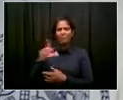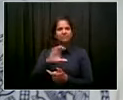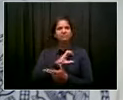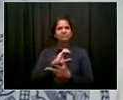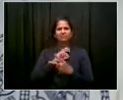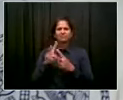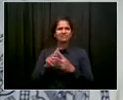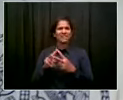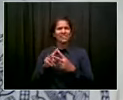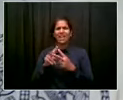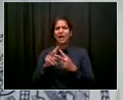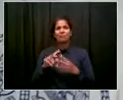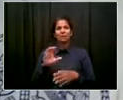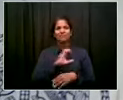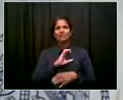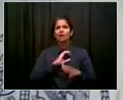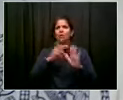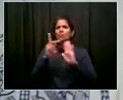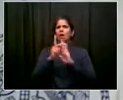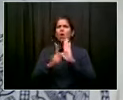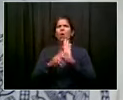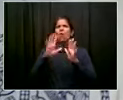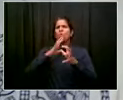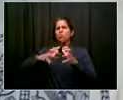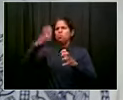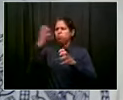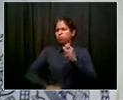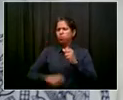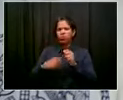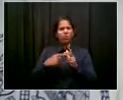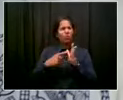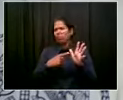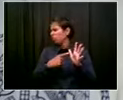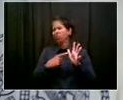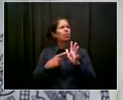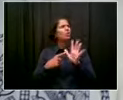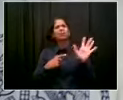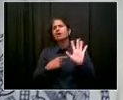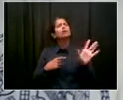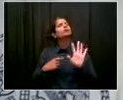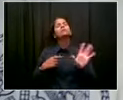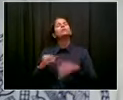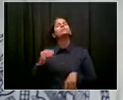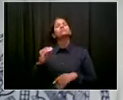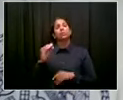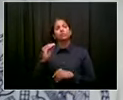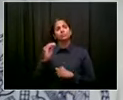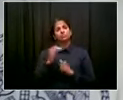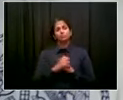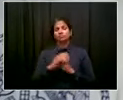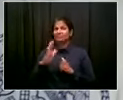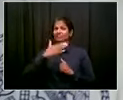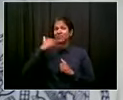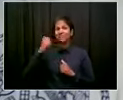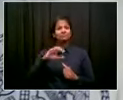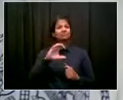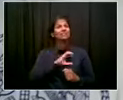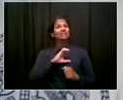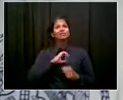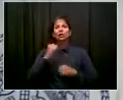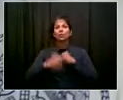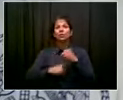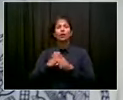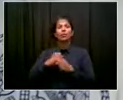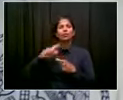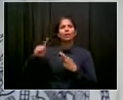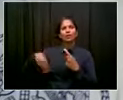the best years were the six years before the pandemic everyone saw it with your own eyes crime went down six